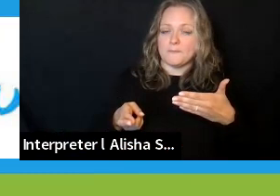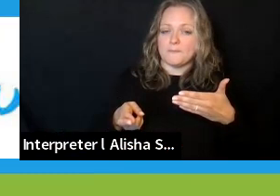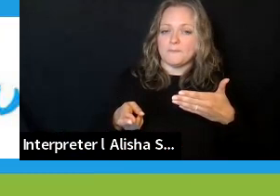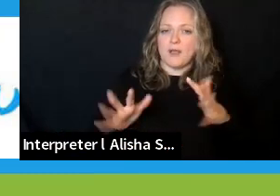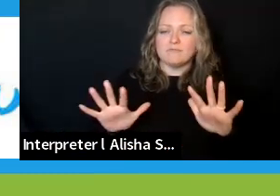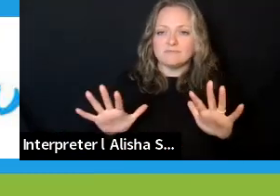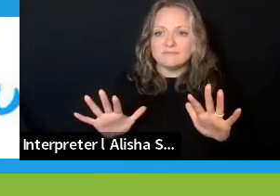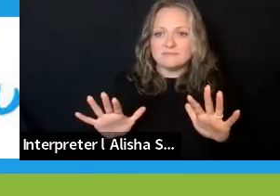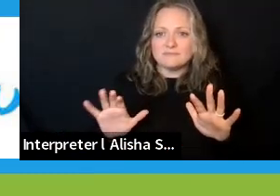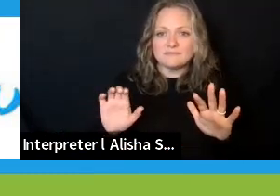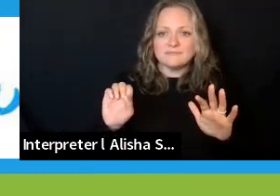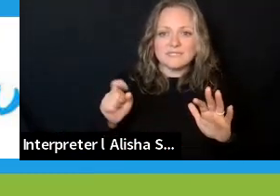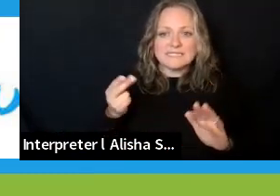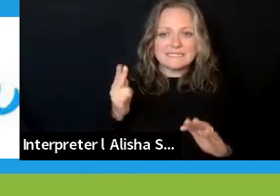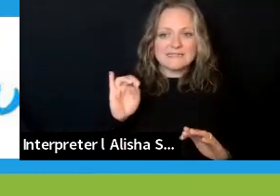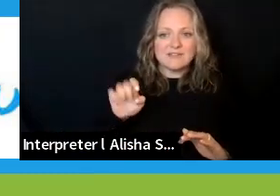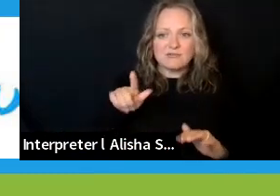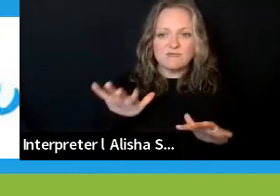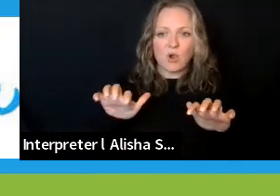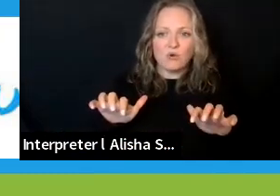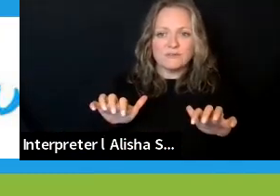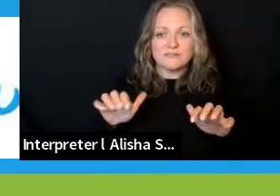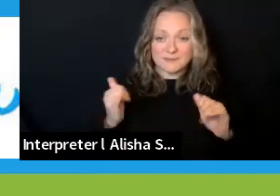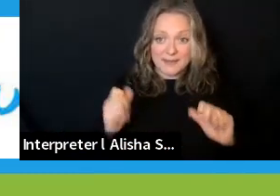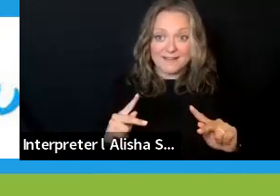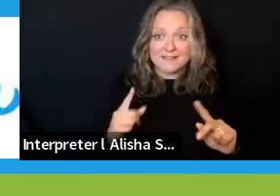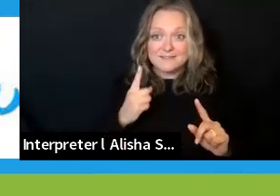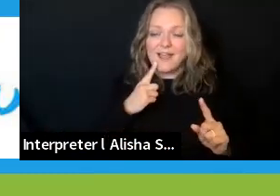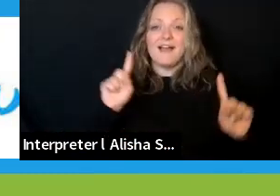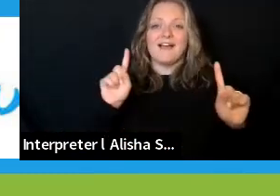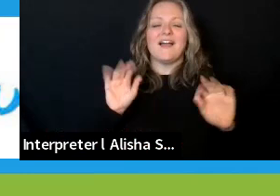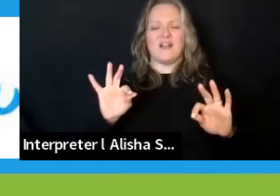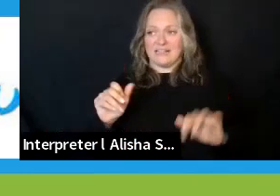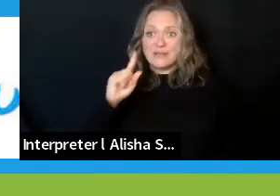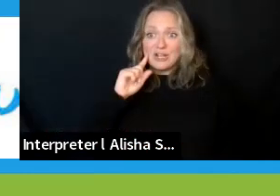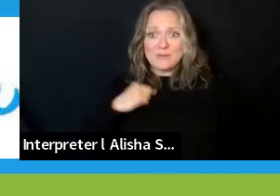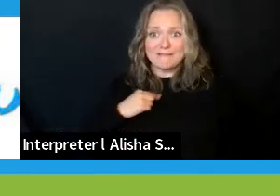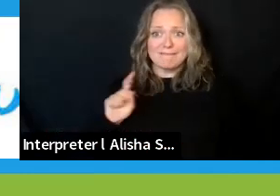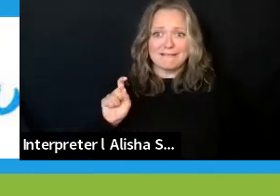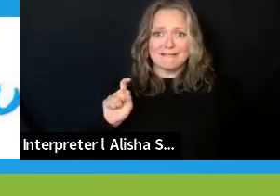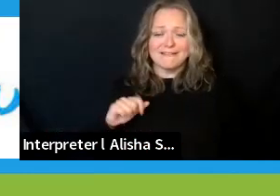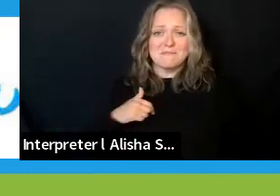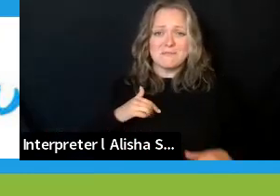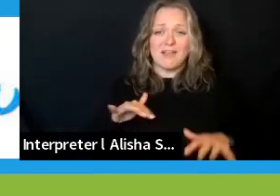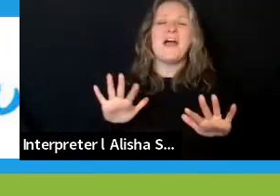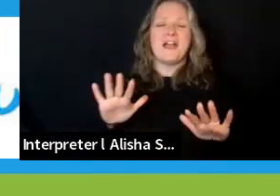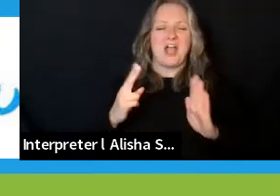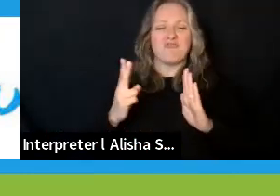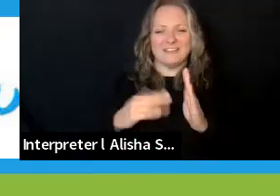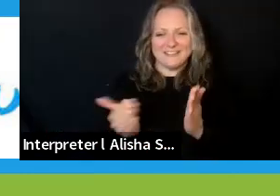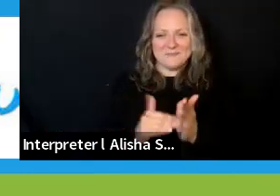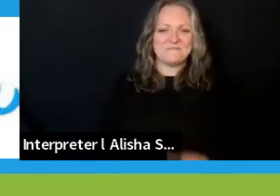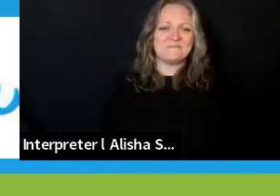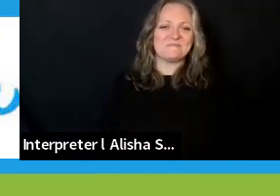Uh-oh, Steph, you froze. Now you're back. Okay. Can you hear from me again? I'll read the slide one